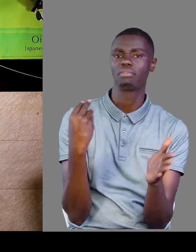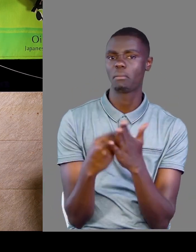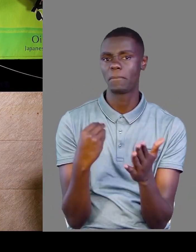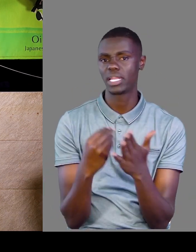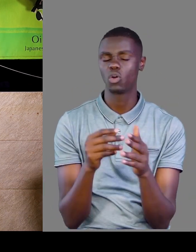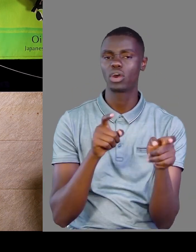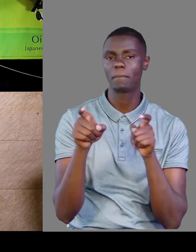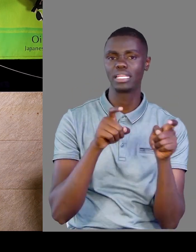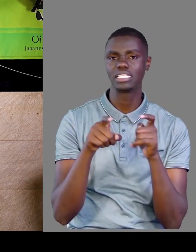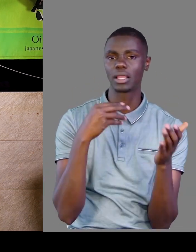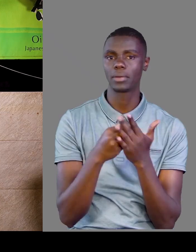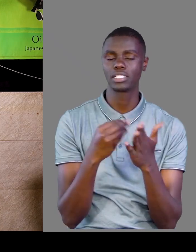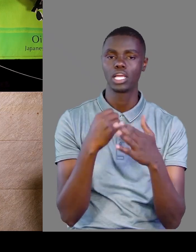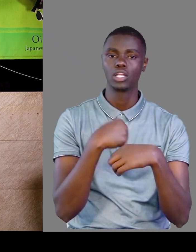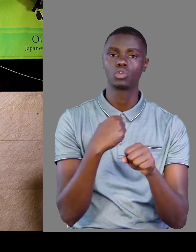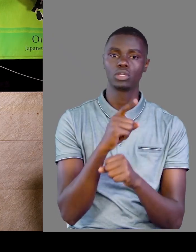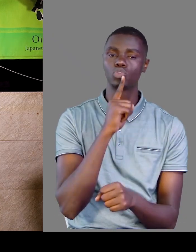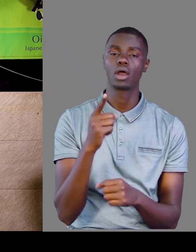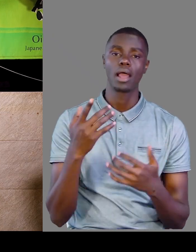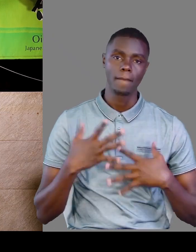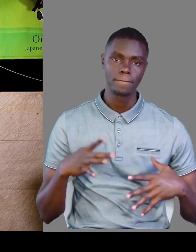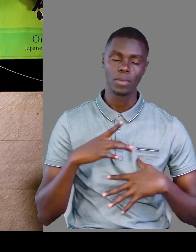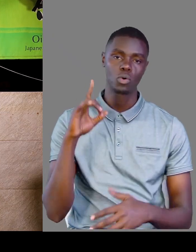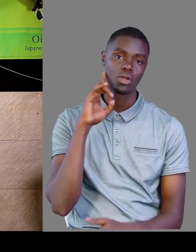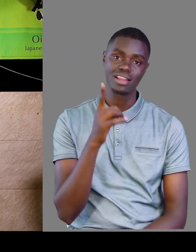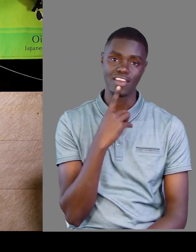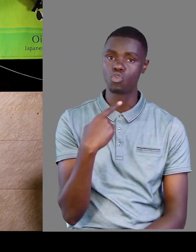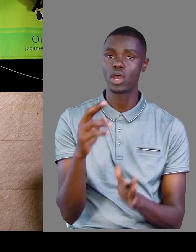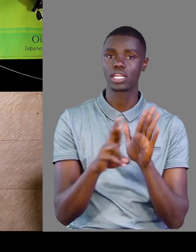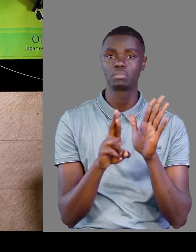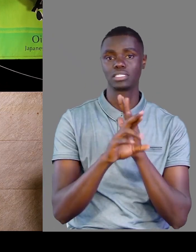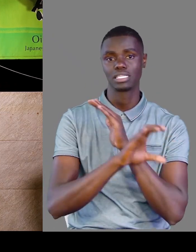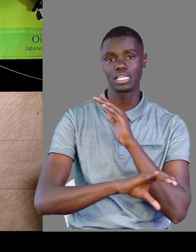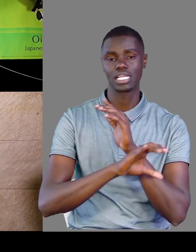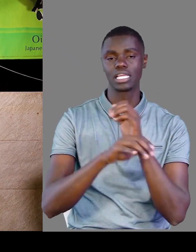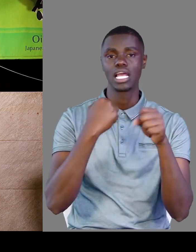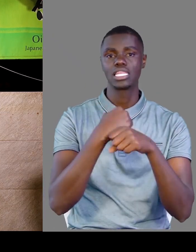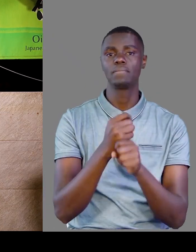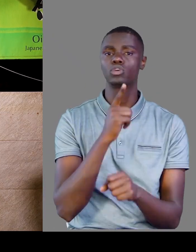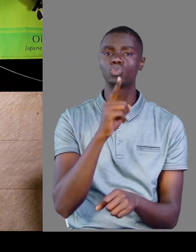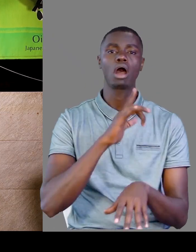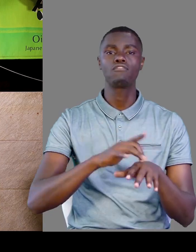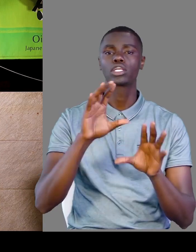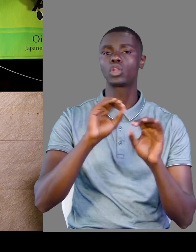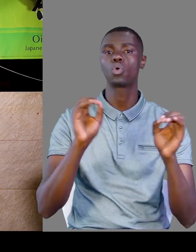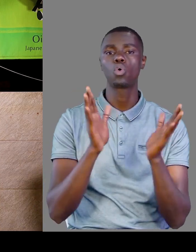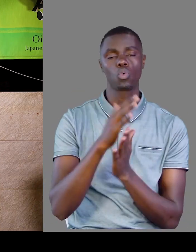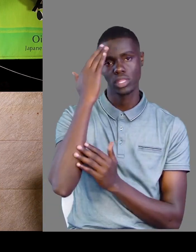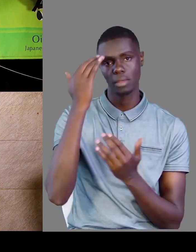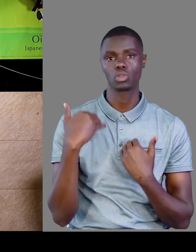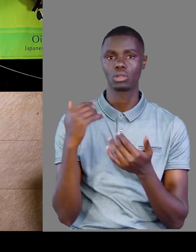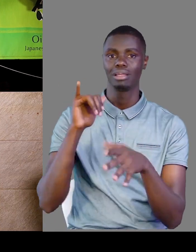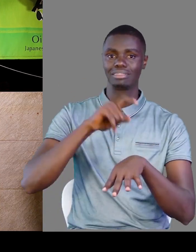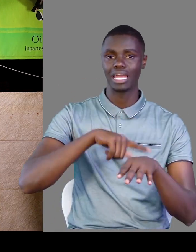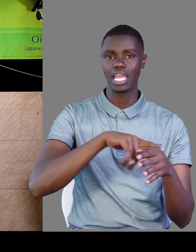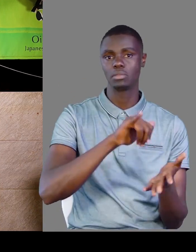to make sure the deaf people who are going to be representing the country can represent us well, and make sure they are not affected by mental health issues when they come